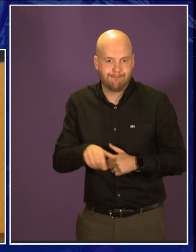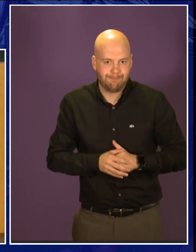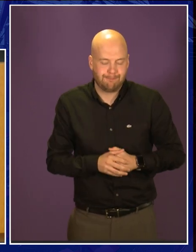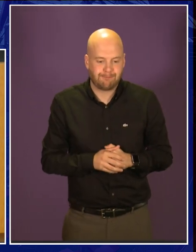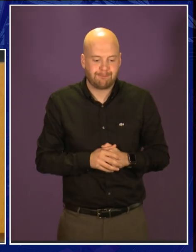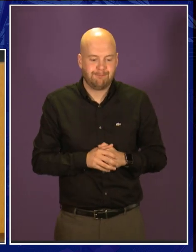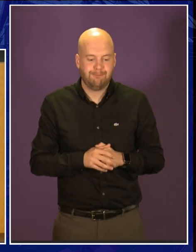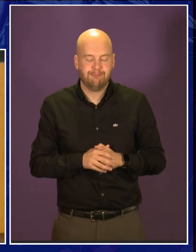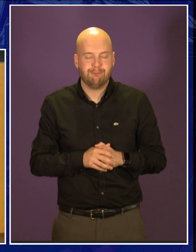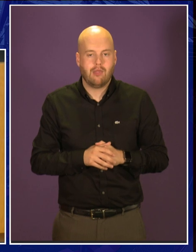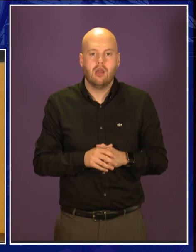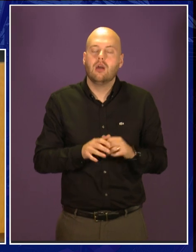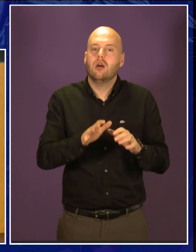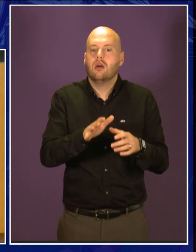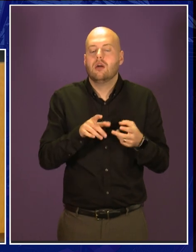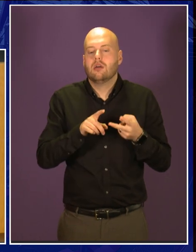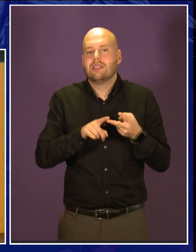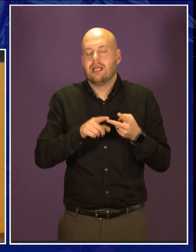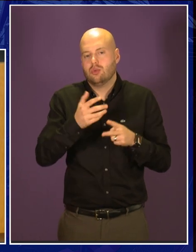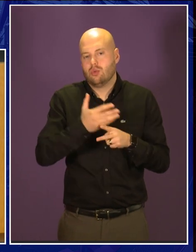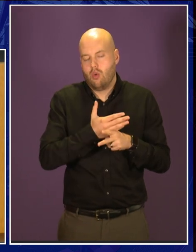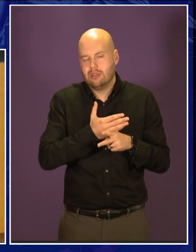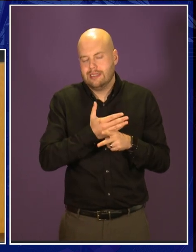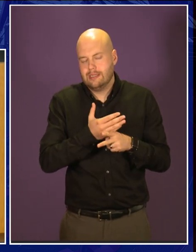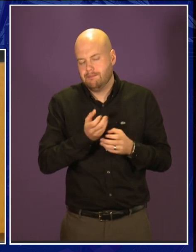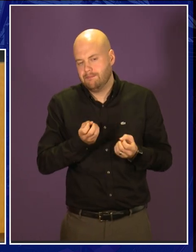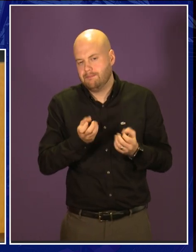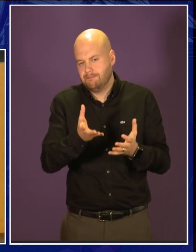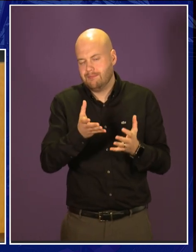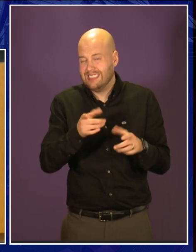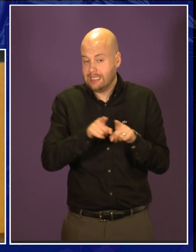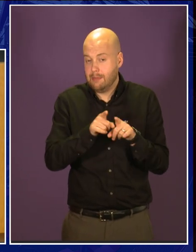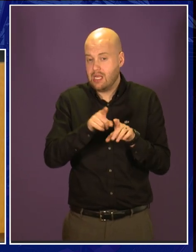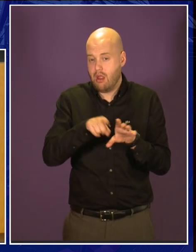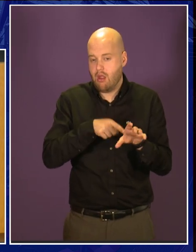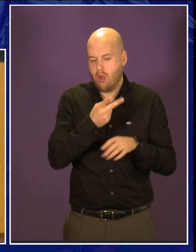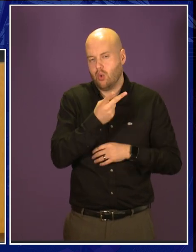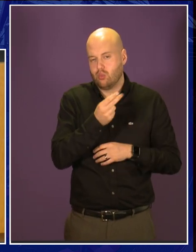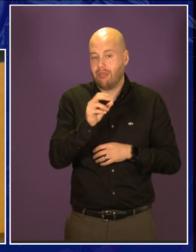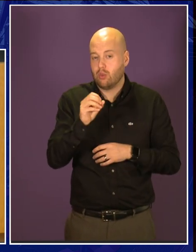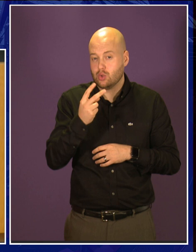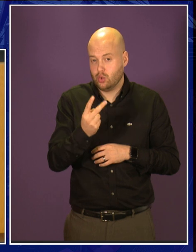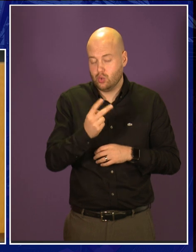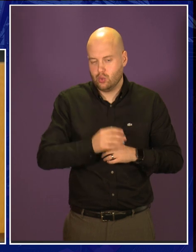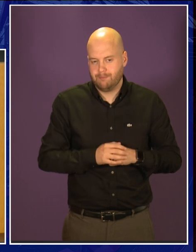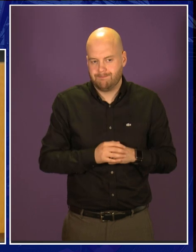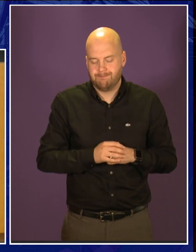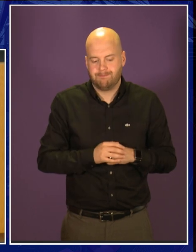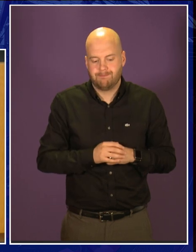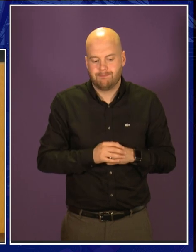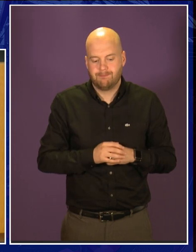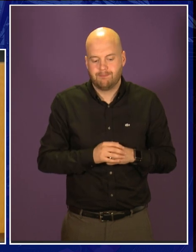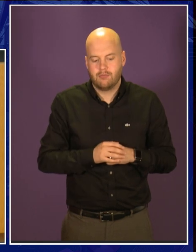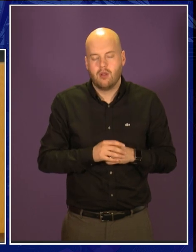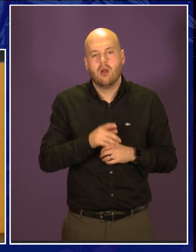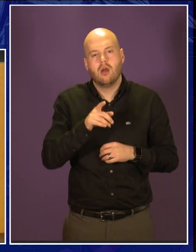Second story I would like to share with you, it's my story, in the same year, 2002. By the way, this year, 2002, for